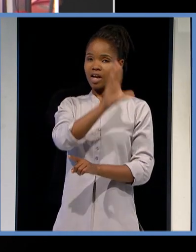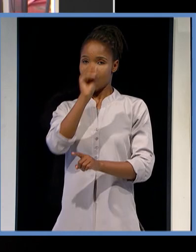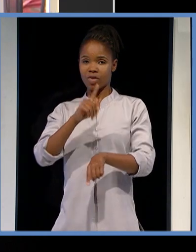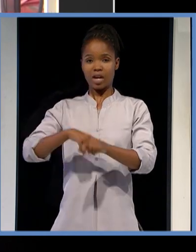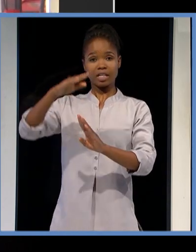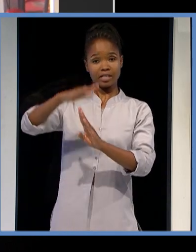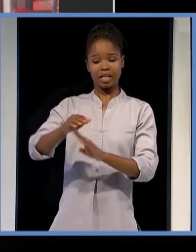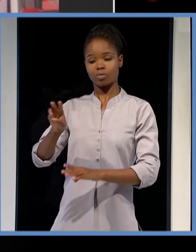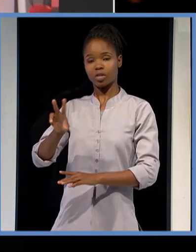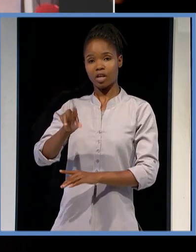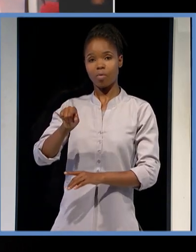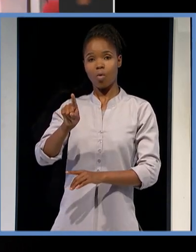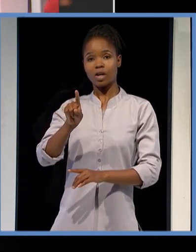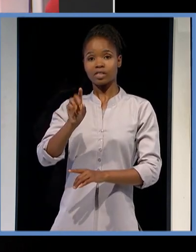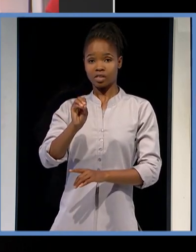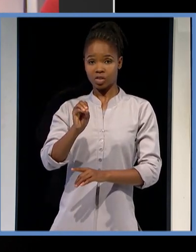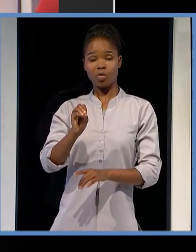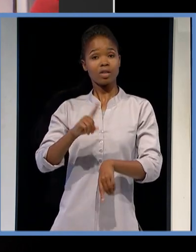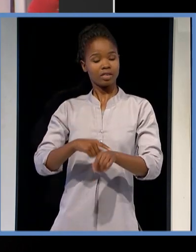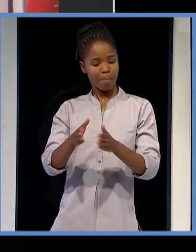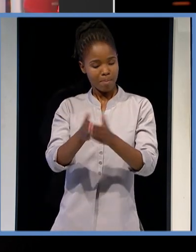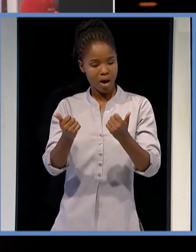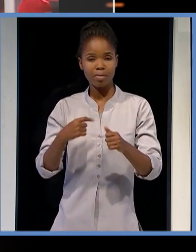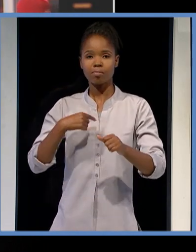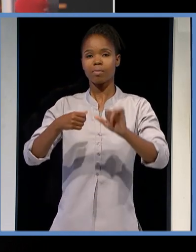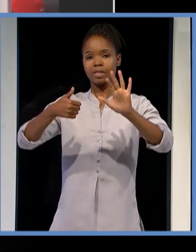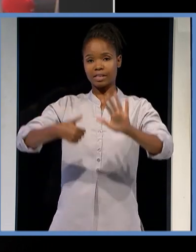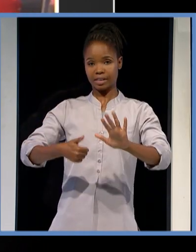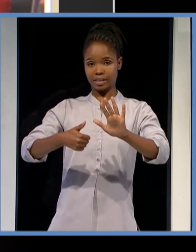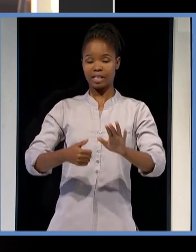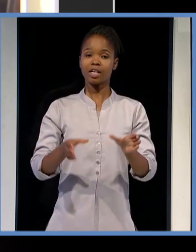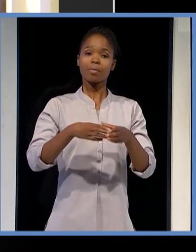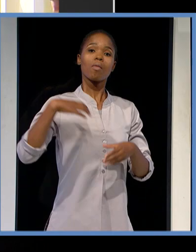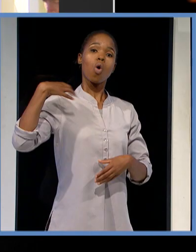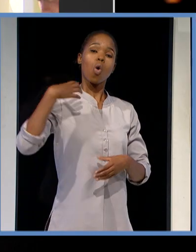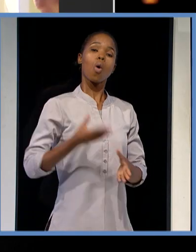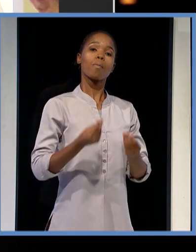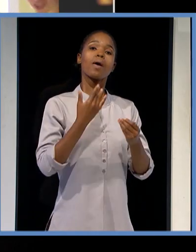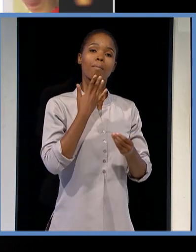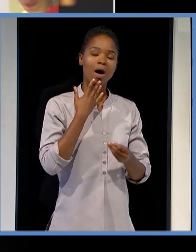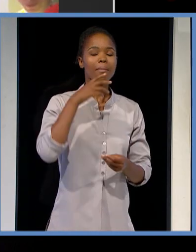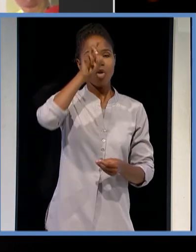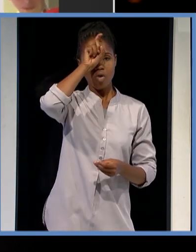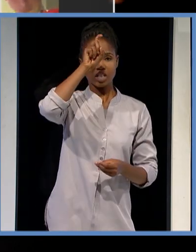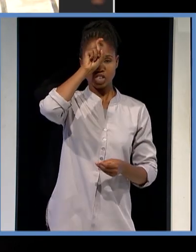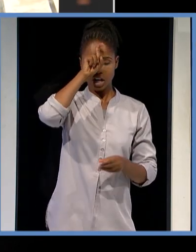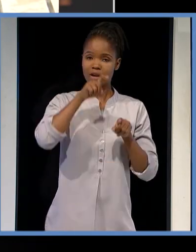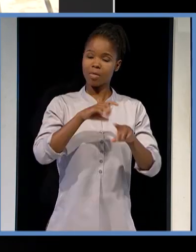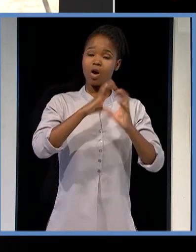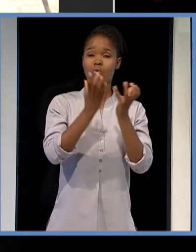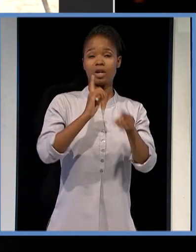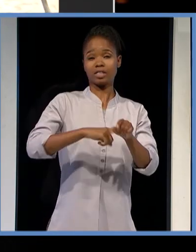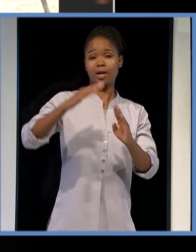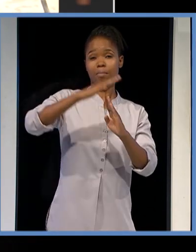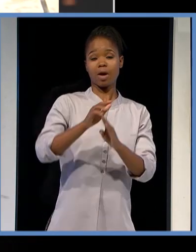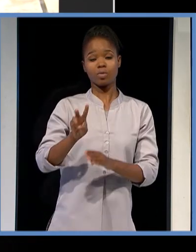of 29.10 seconds to finish the event in 6th place, while the gold went to Ukraine's Andrei Trusov in a new world record